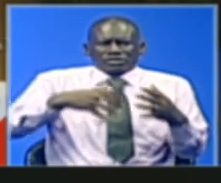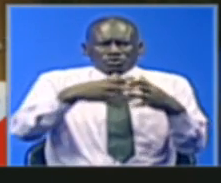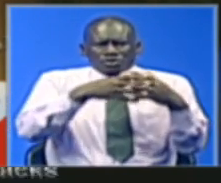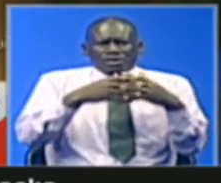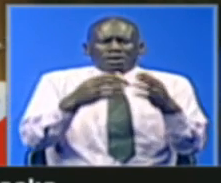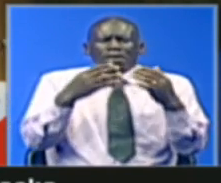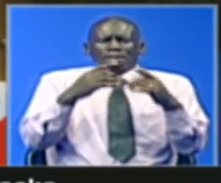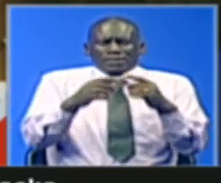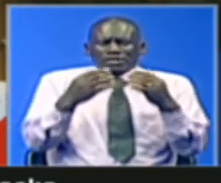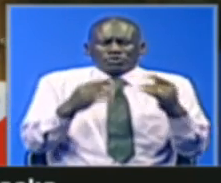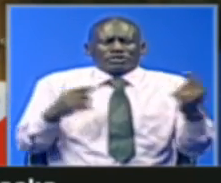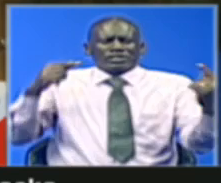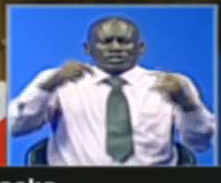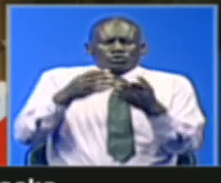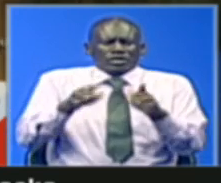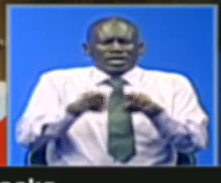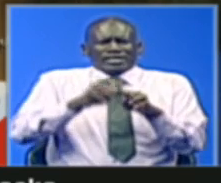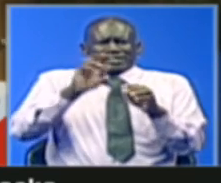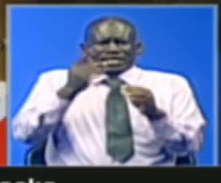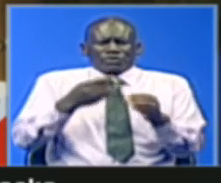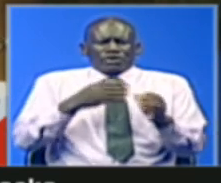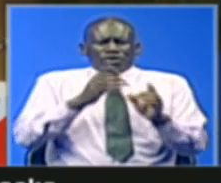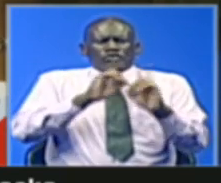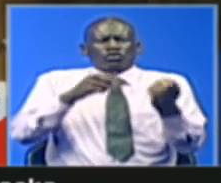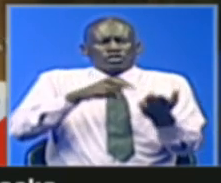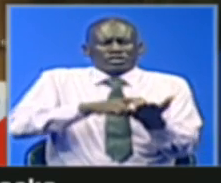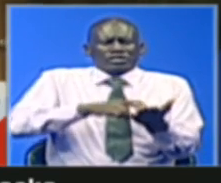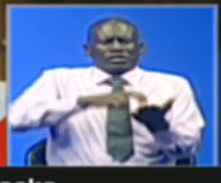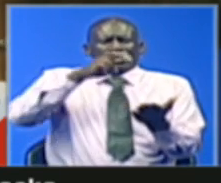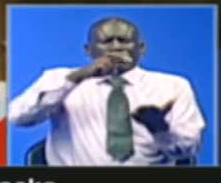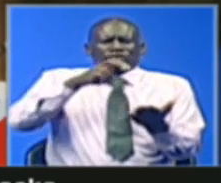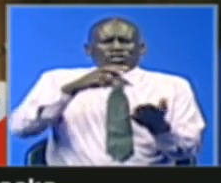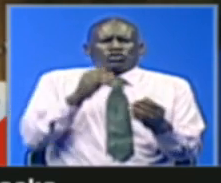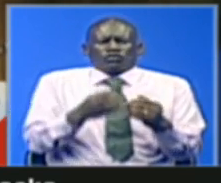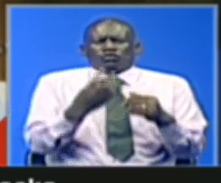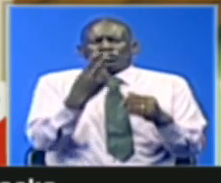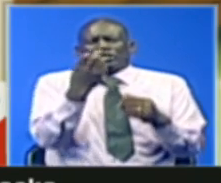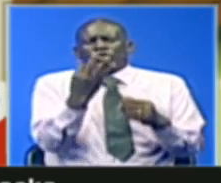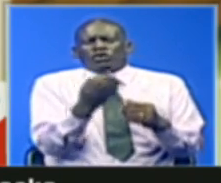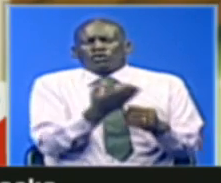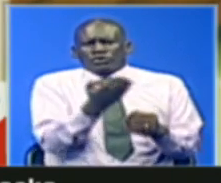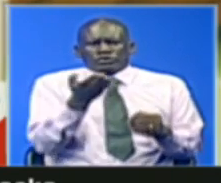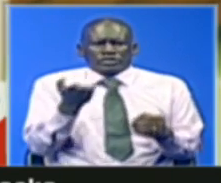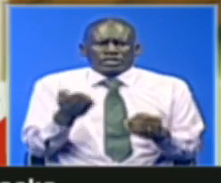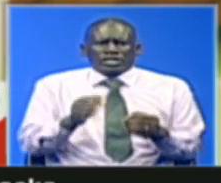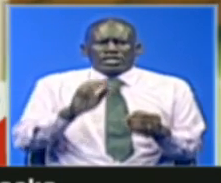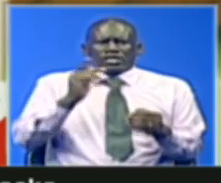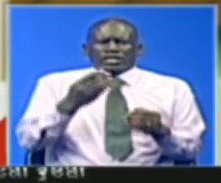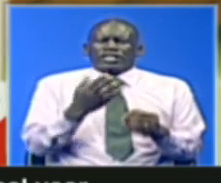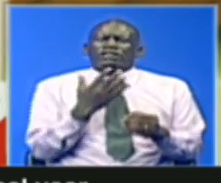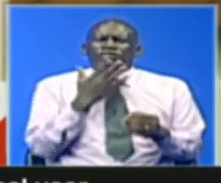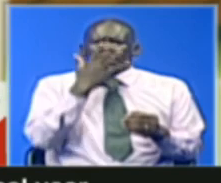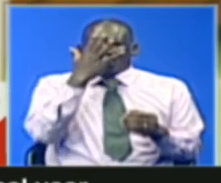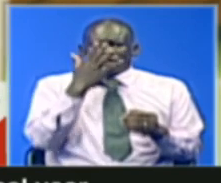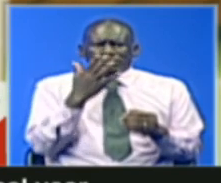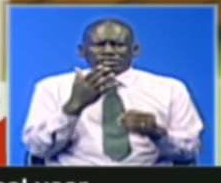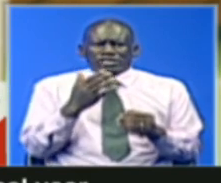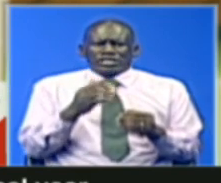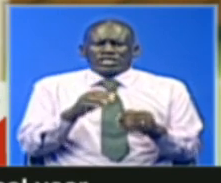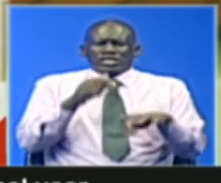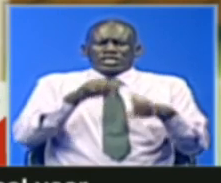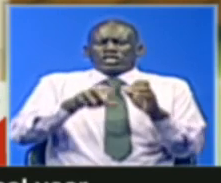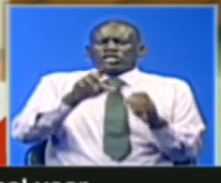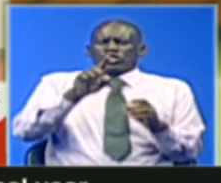Unfortunately, to date, as Kenyans, we've only taken advantage of less than 23 of those commodities. Kenyan flowers in Dubai, where I